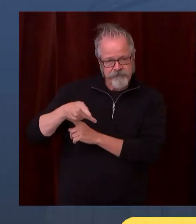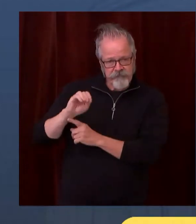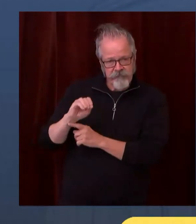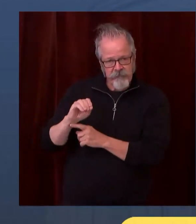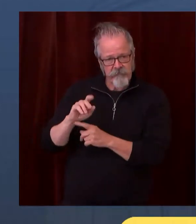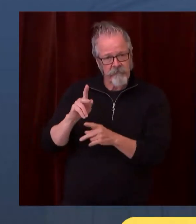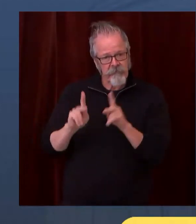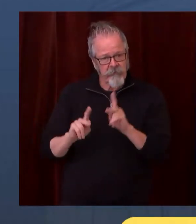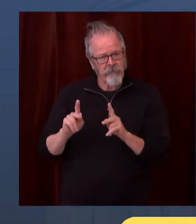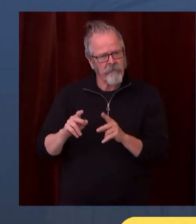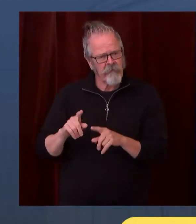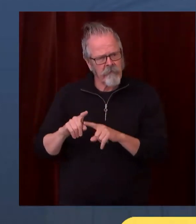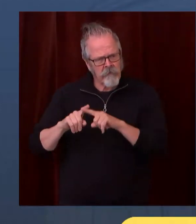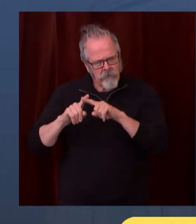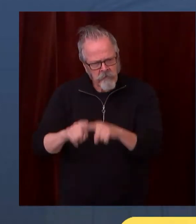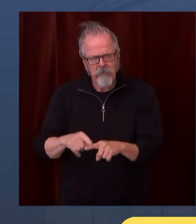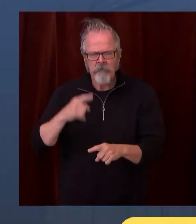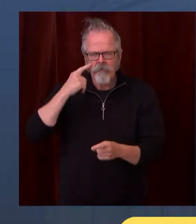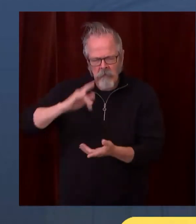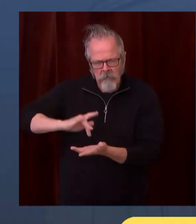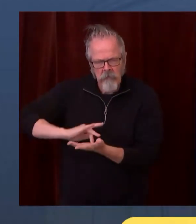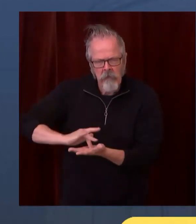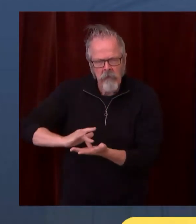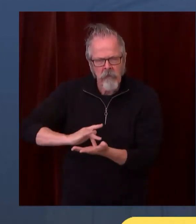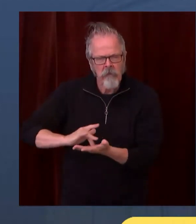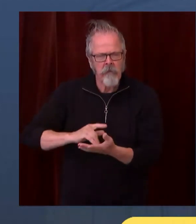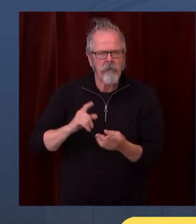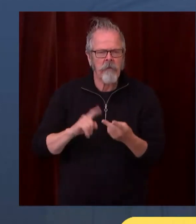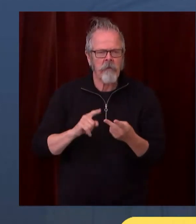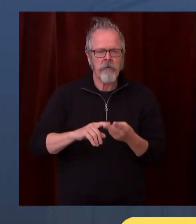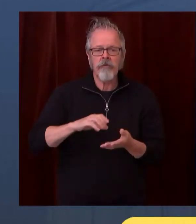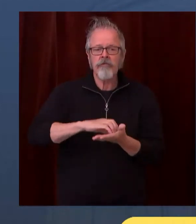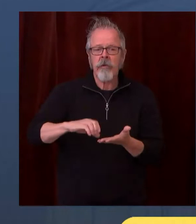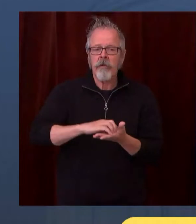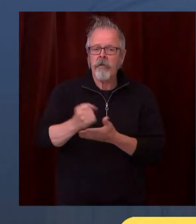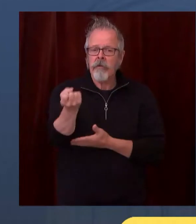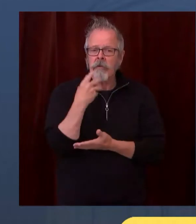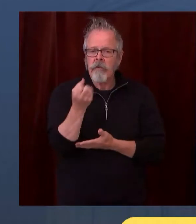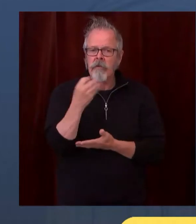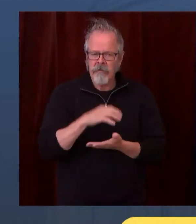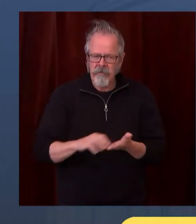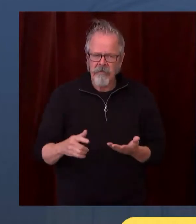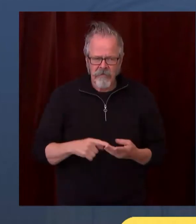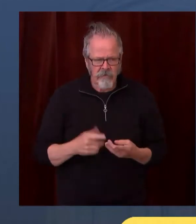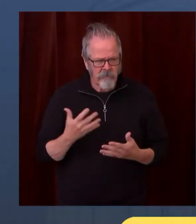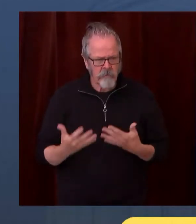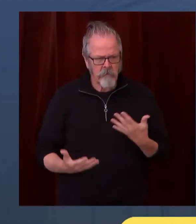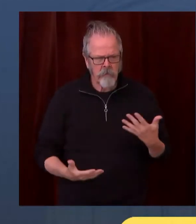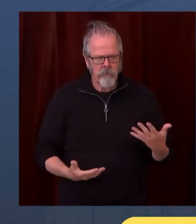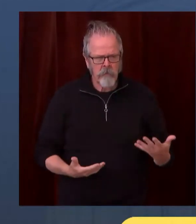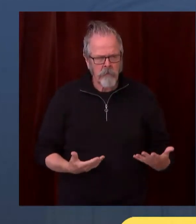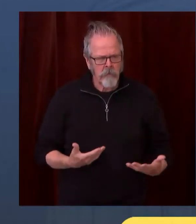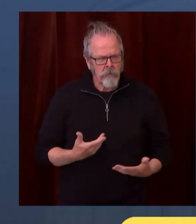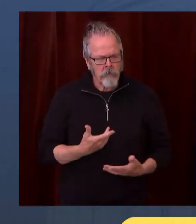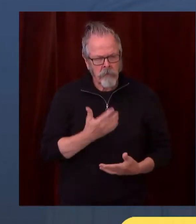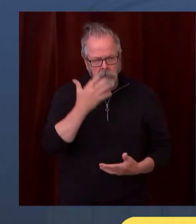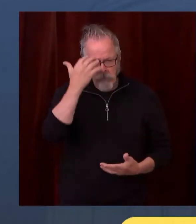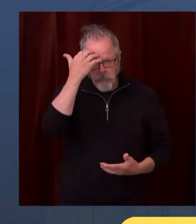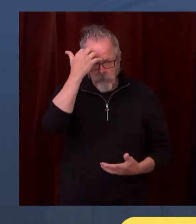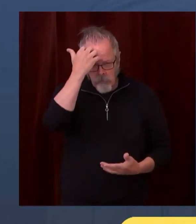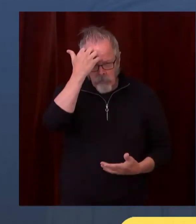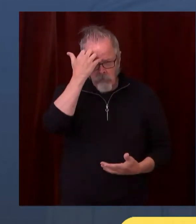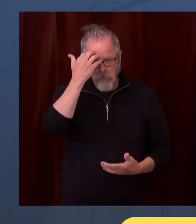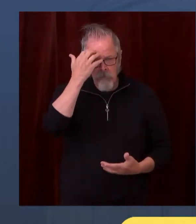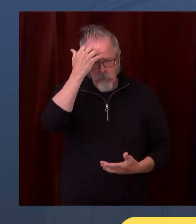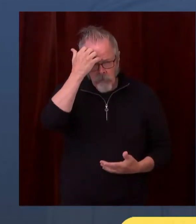political ally of Donald Trump who was hired with no Postal Service experience, decided to disable machines, I'm